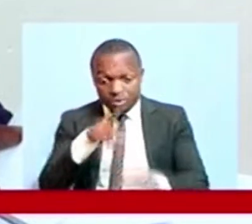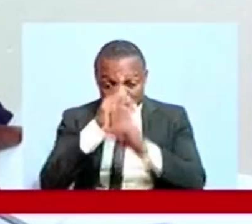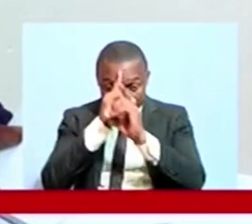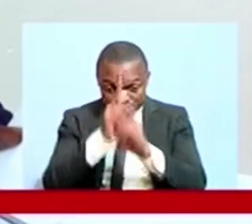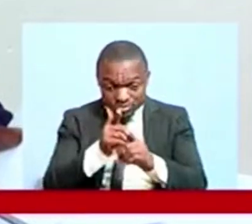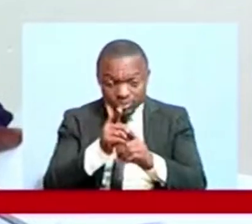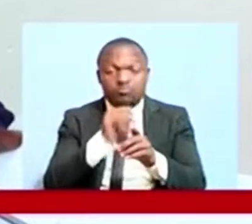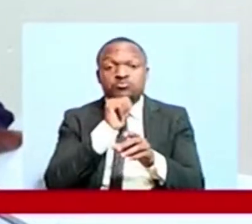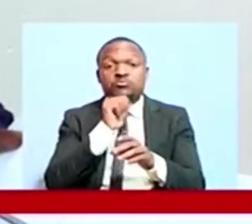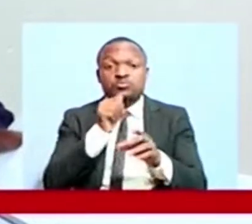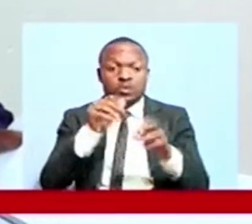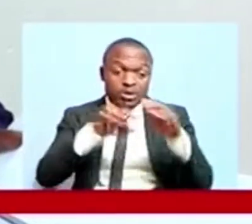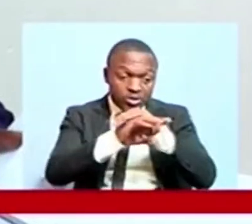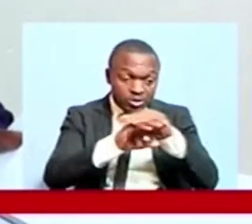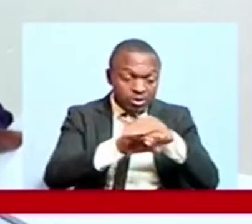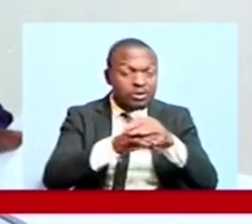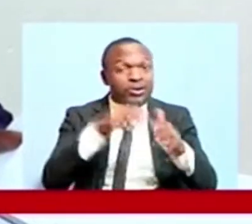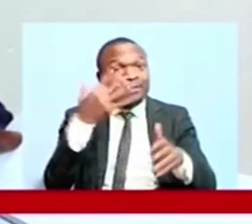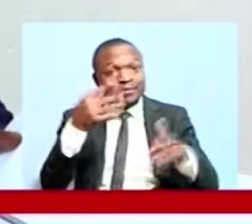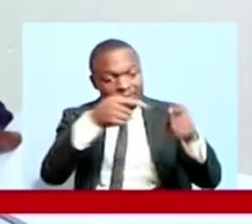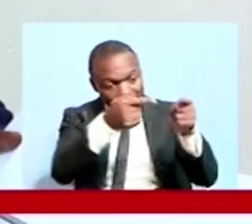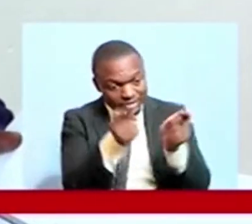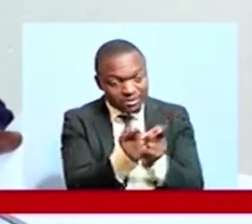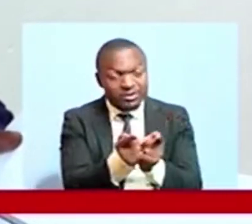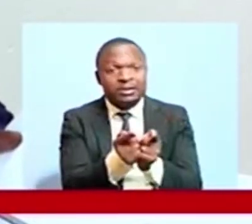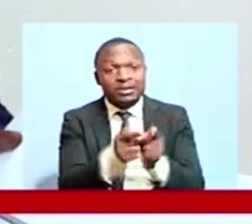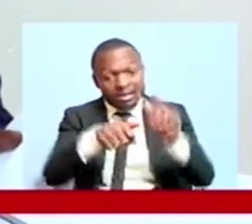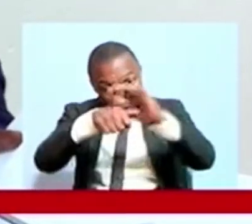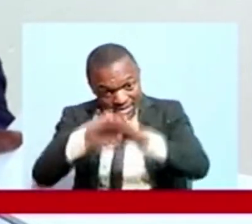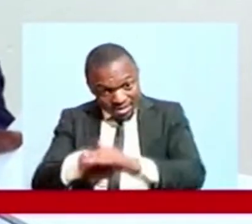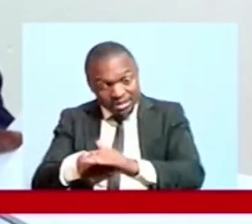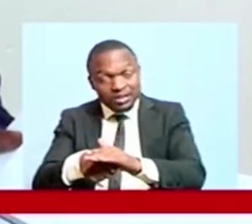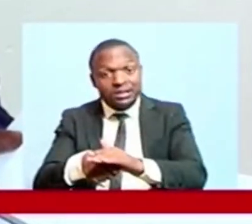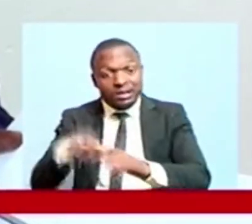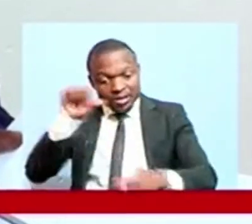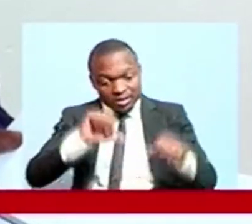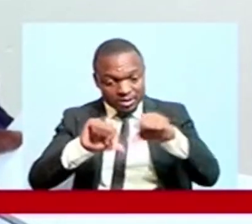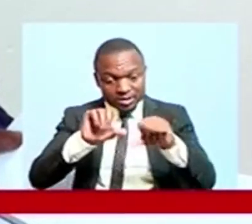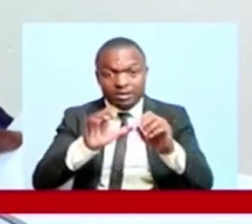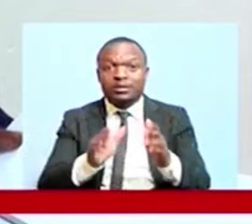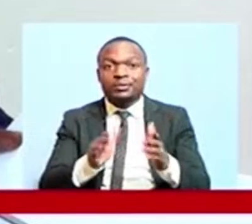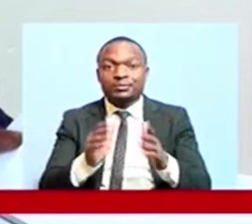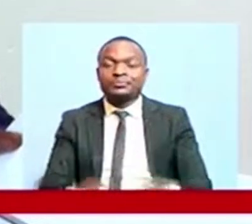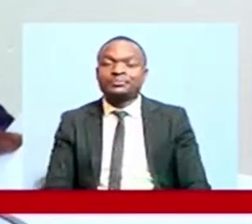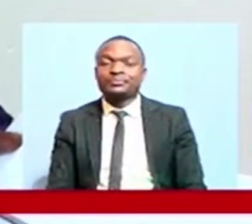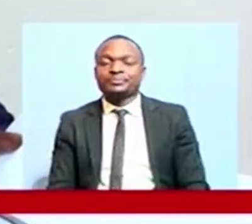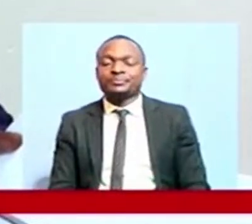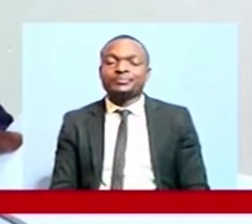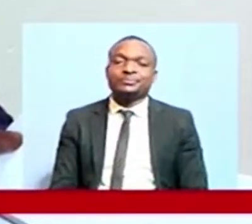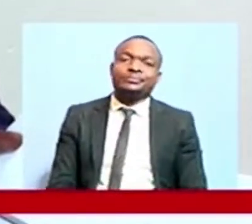to access these 5 groups? They were hidden to the auditor.